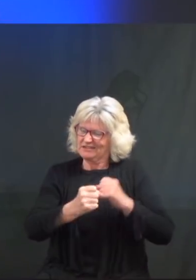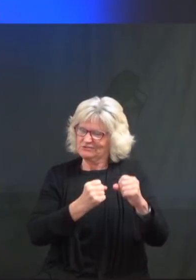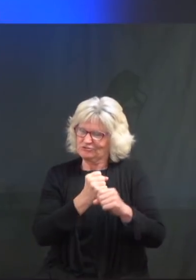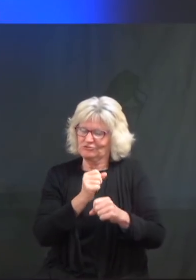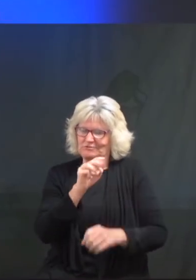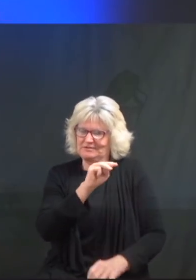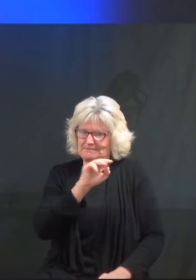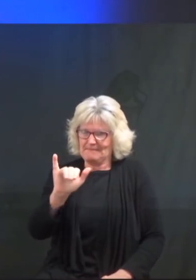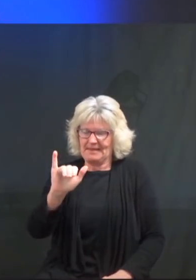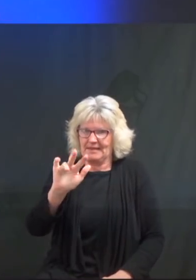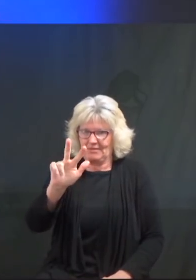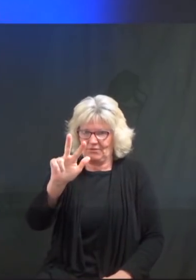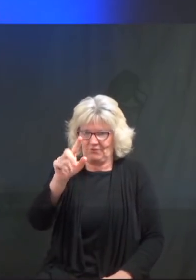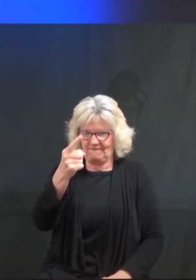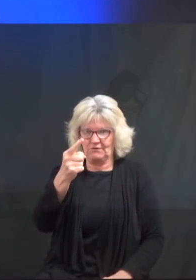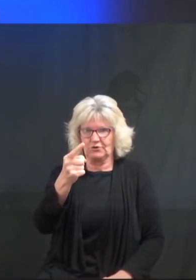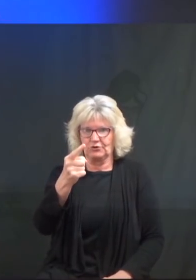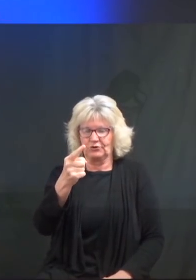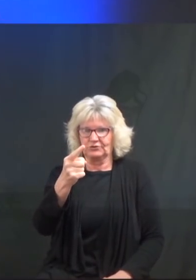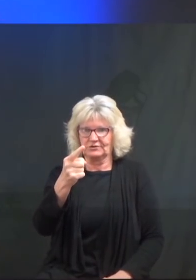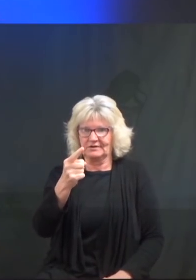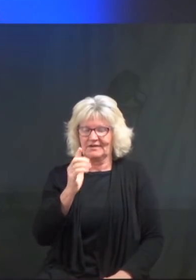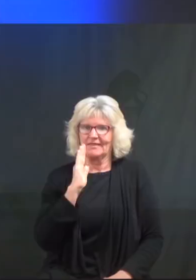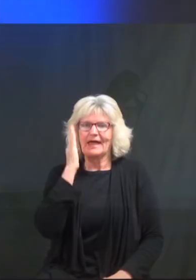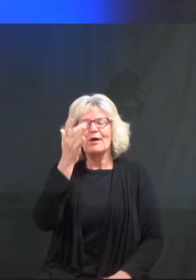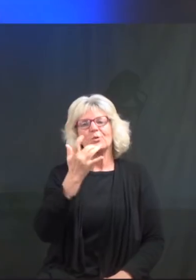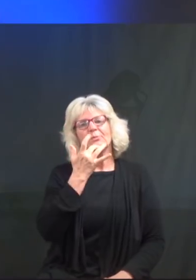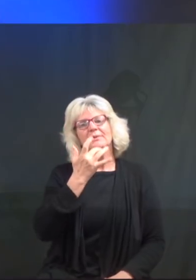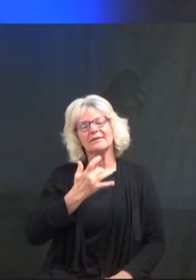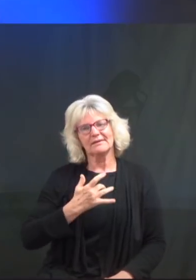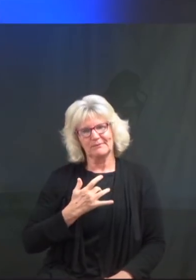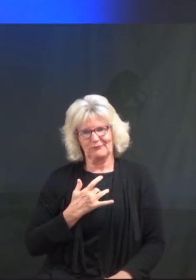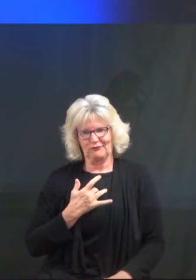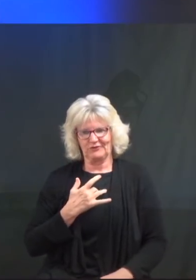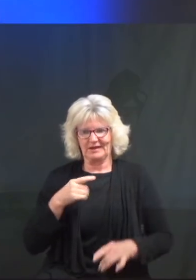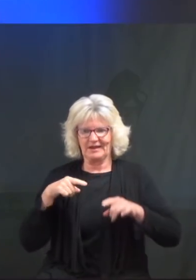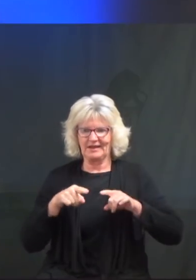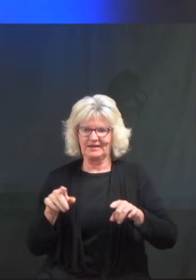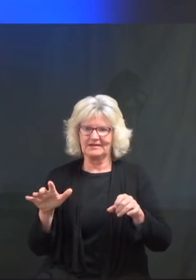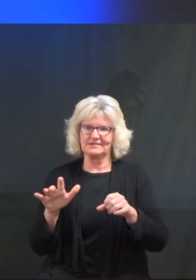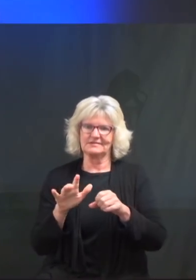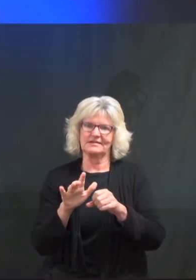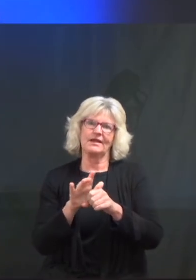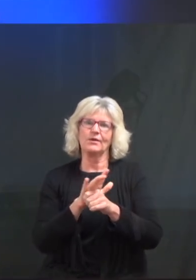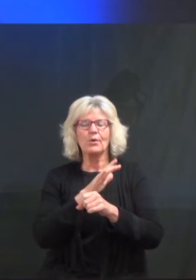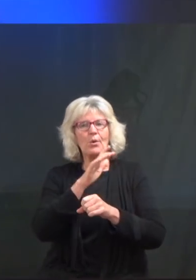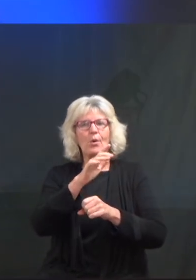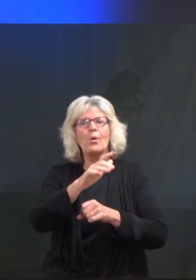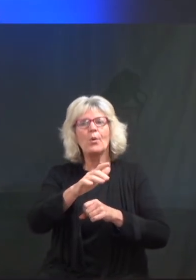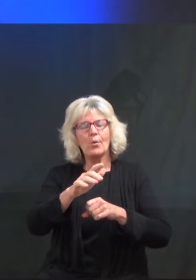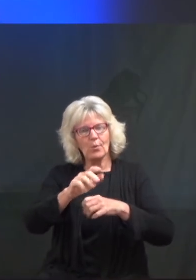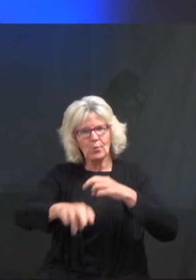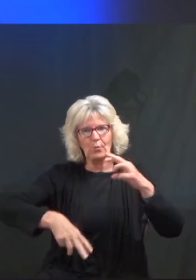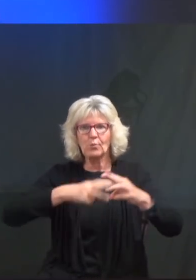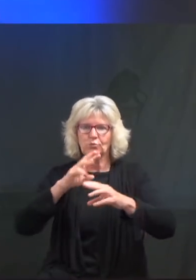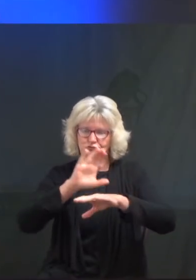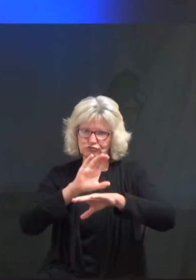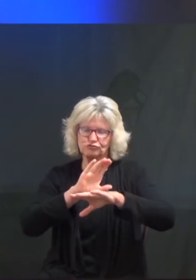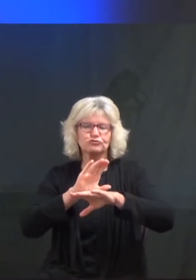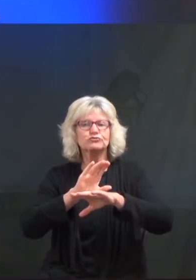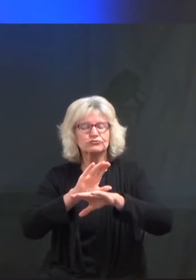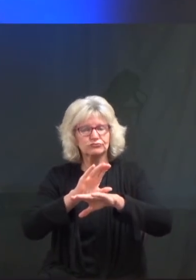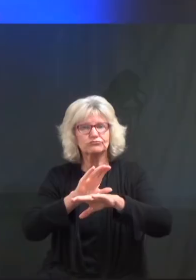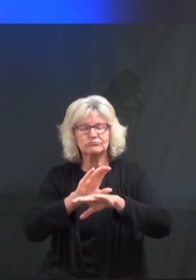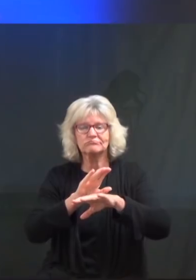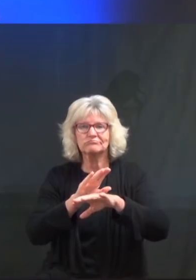31st. So that will be our birthday as a church, the universal church. Pentecost